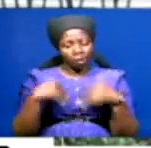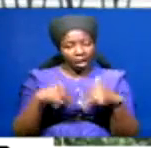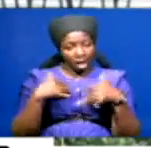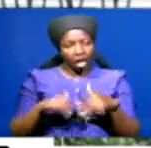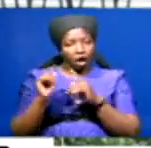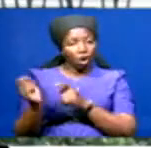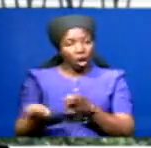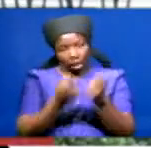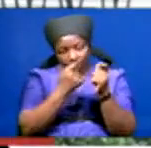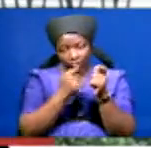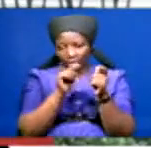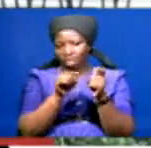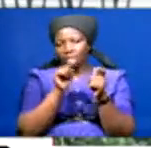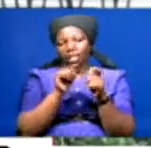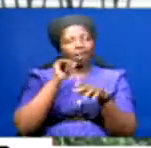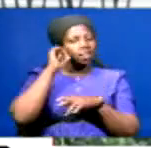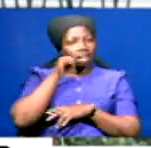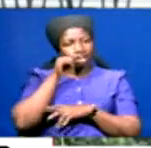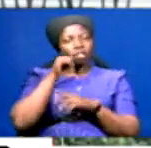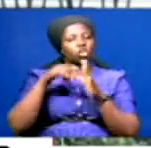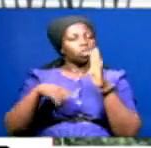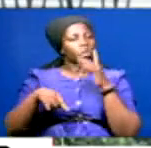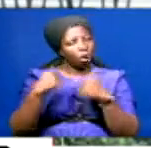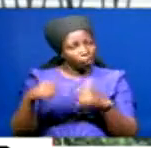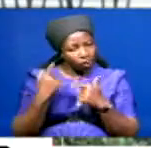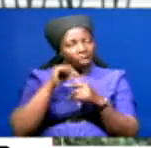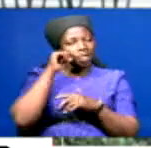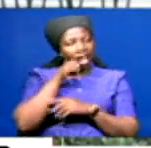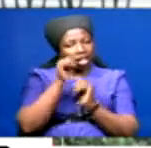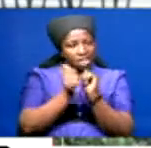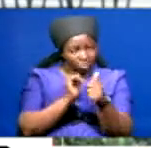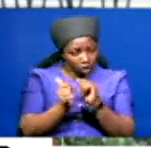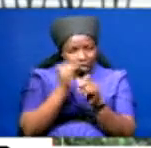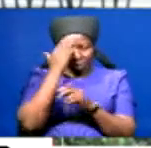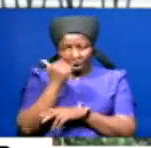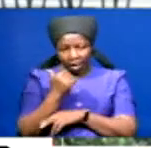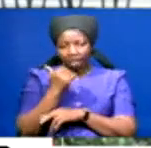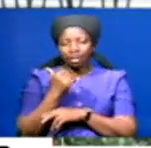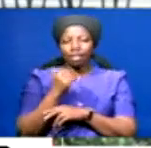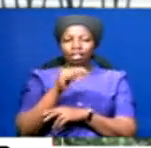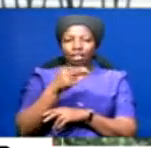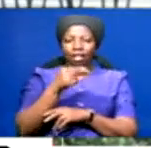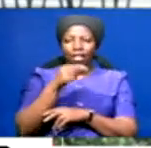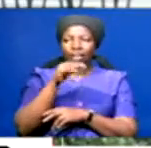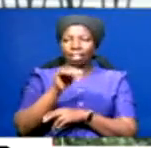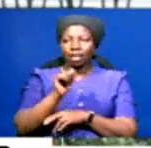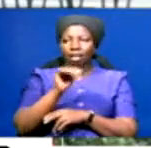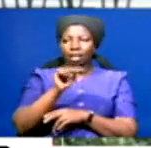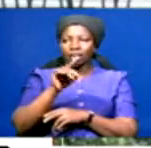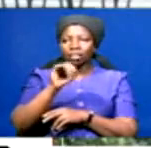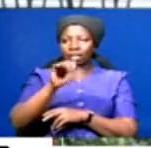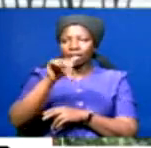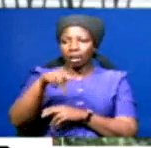nice competition or a nice sport to play because the handicap makes everyone equal. So